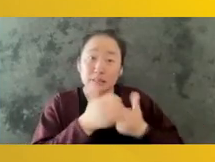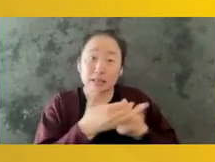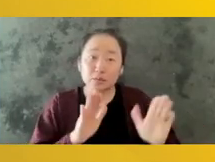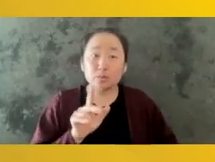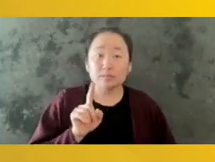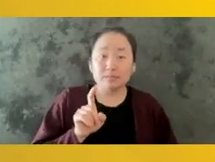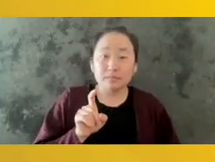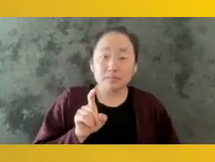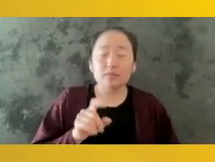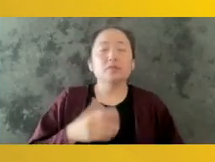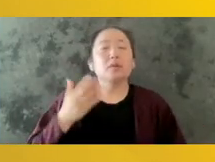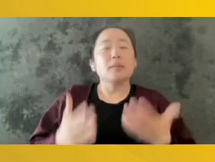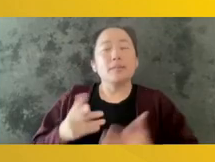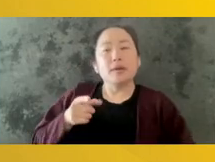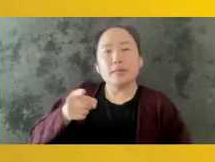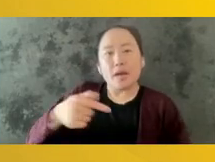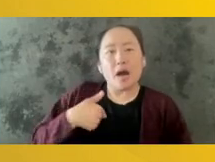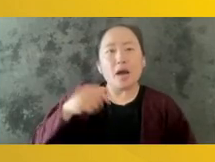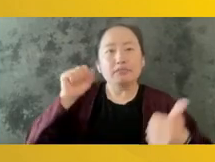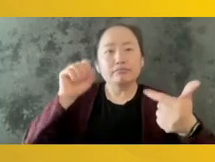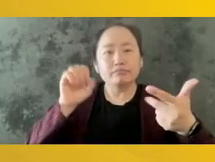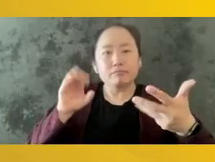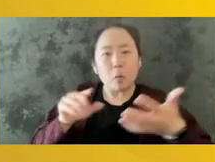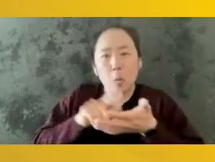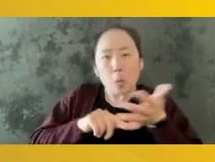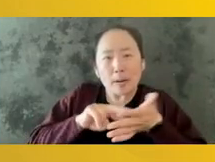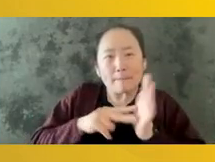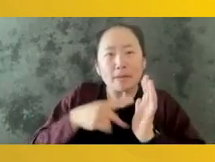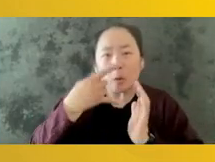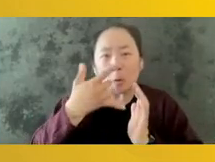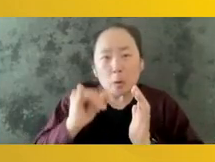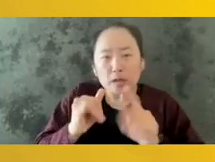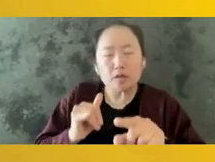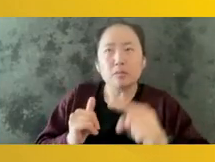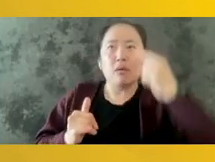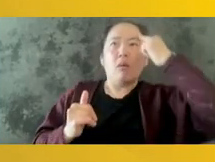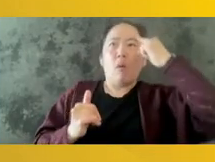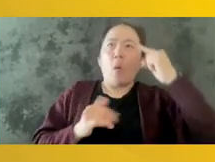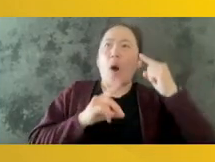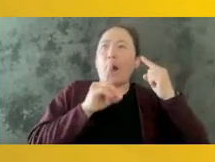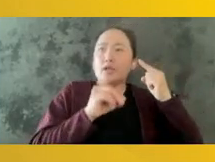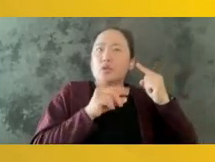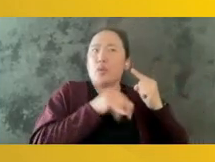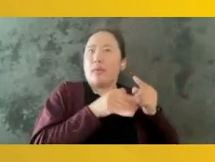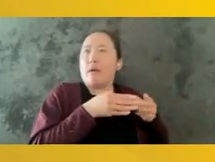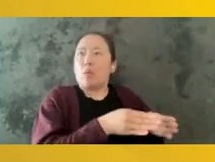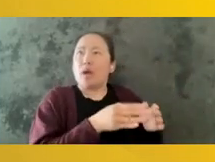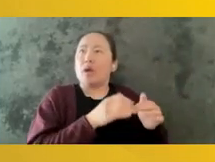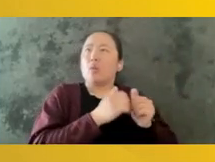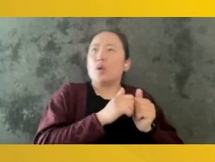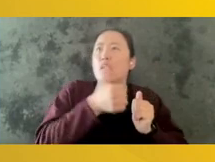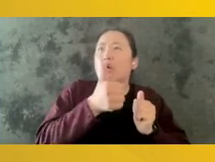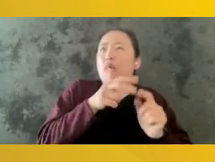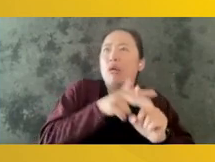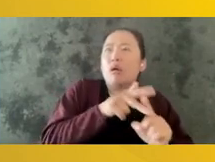thinking about some other ways that you're using computational thinking in your classroom already. So the